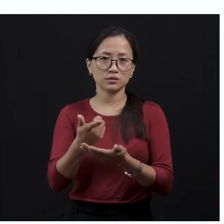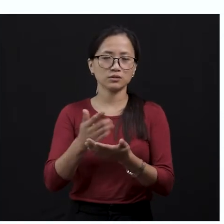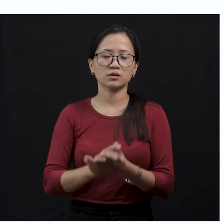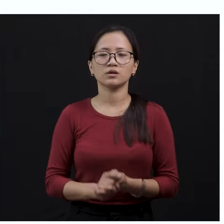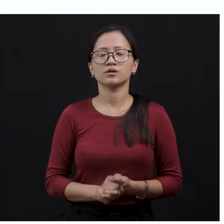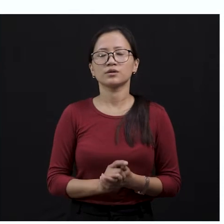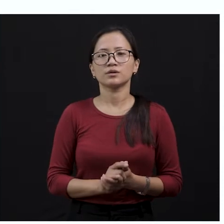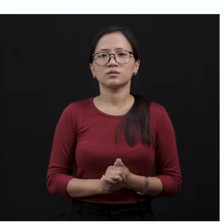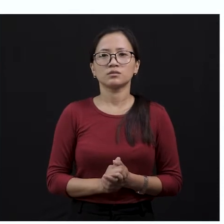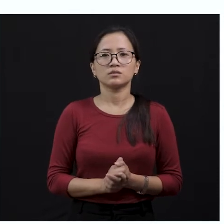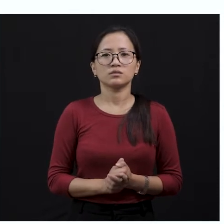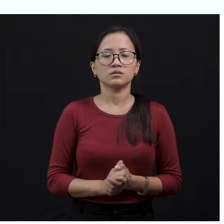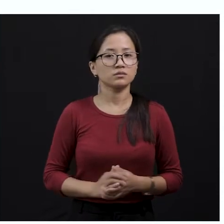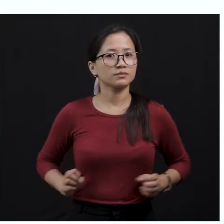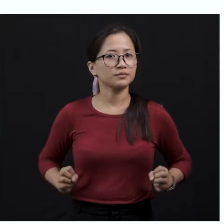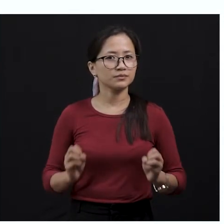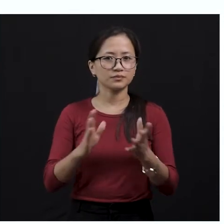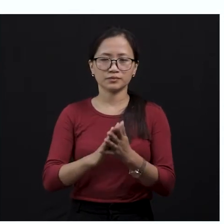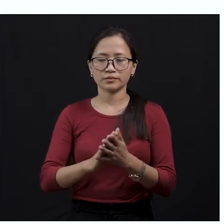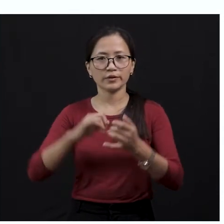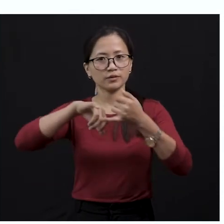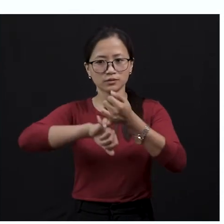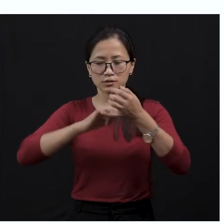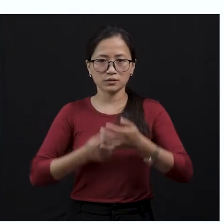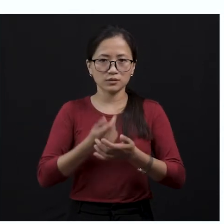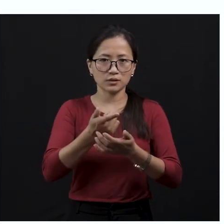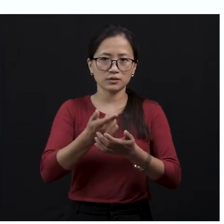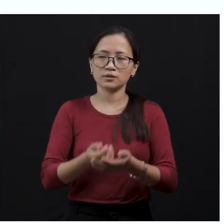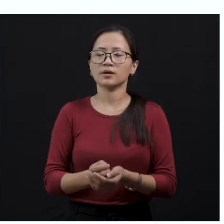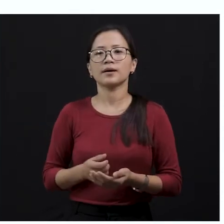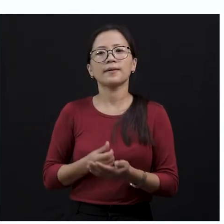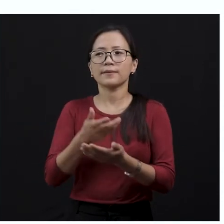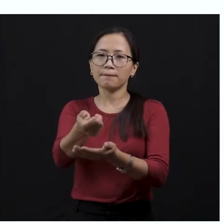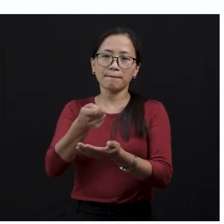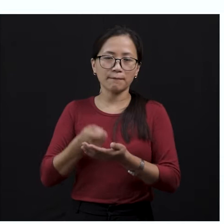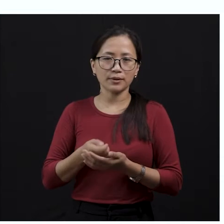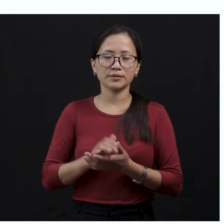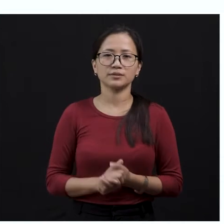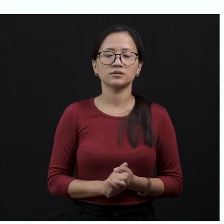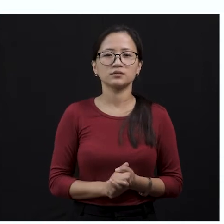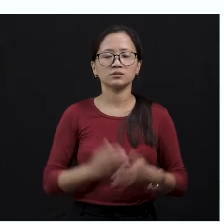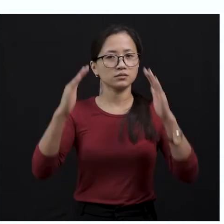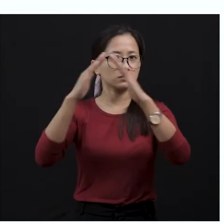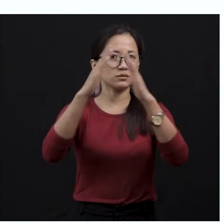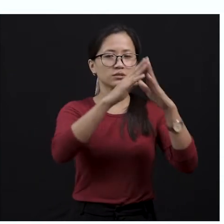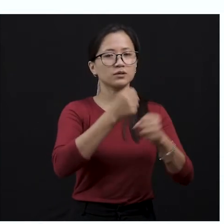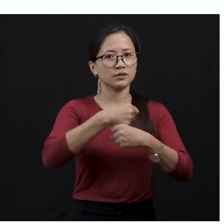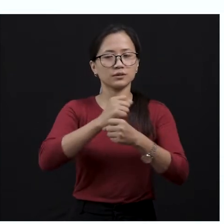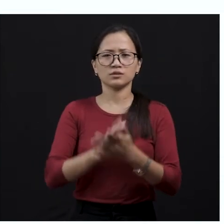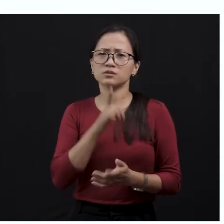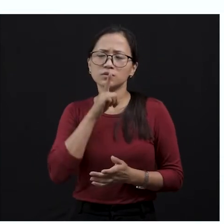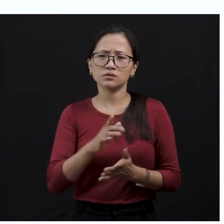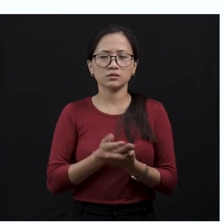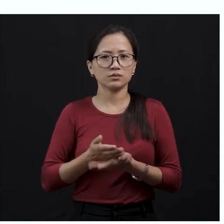of trade. So they started selling and buying. Also, the town was made in